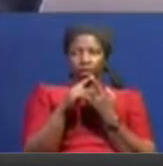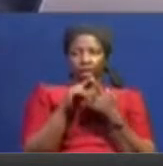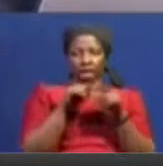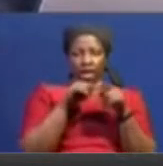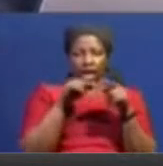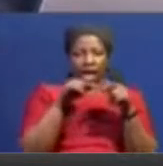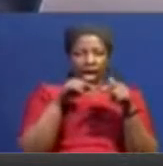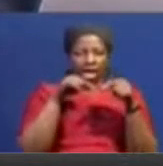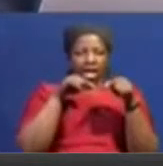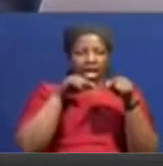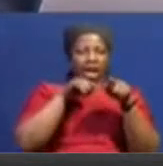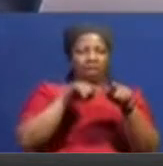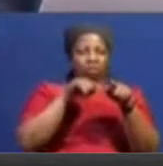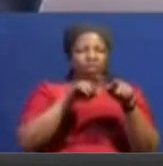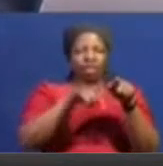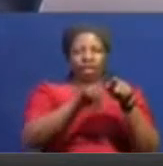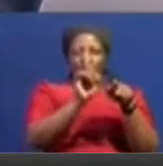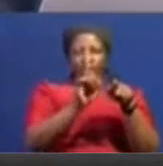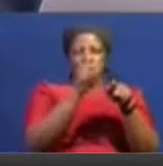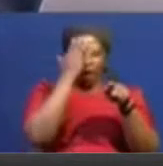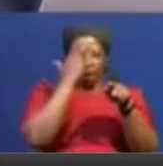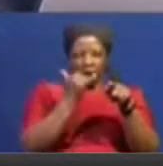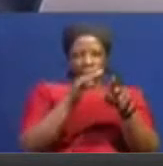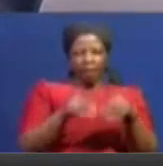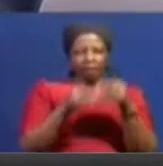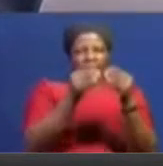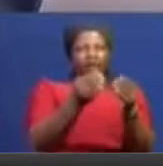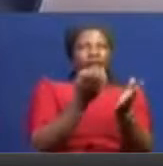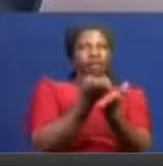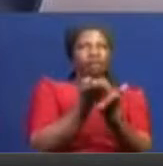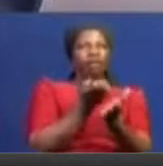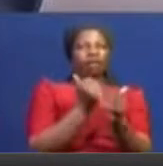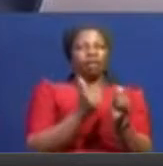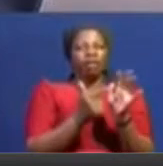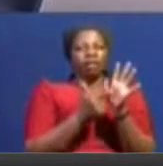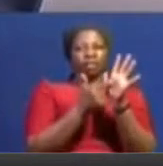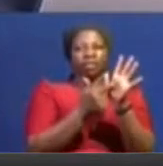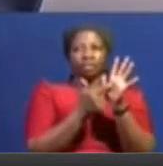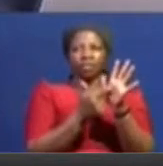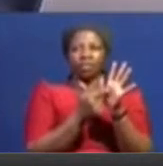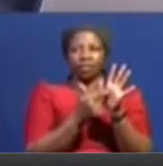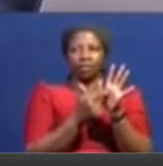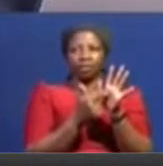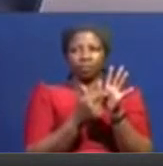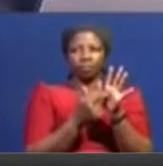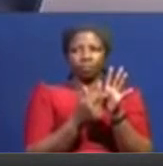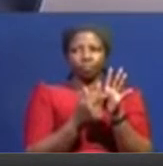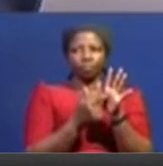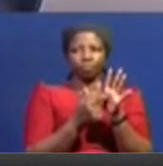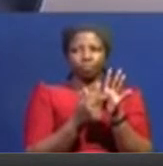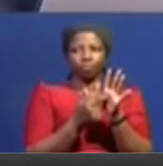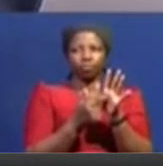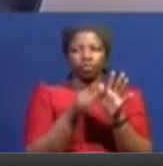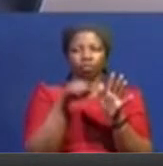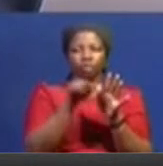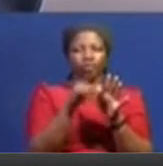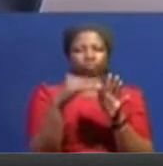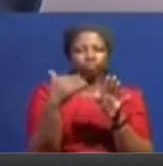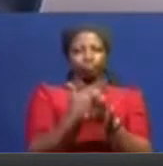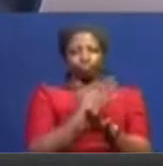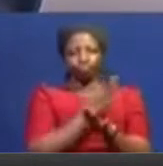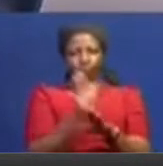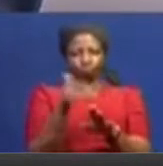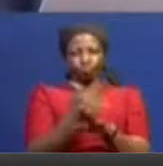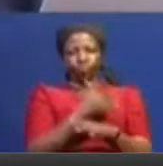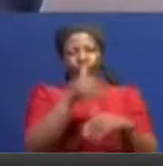accuse itself by providing evidence that shows that they bungled the election,